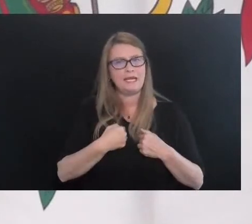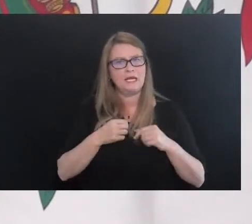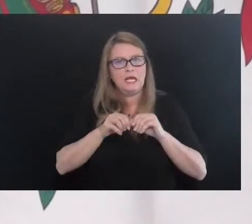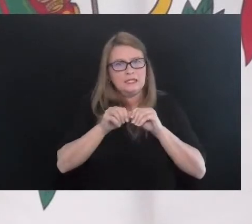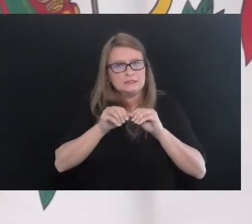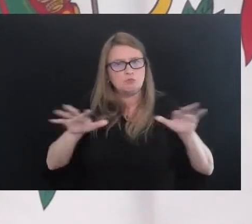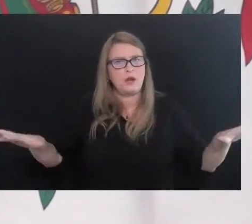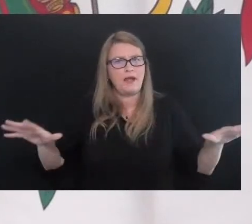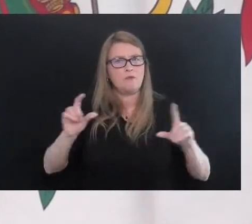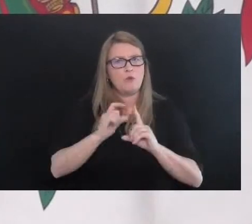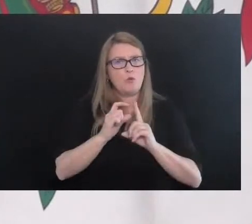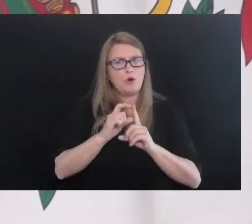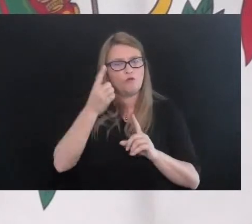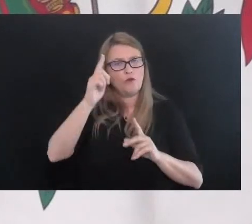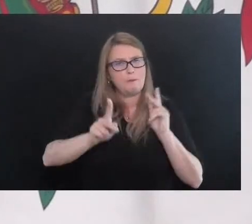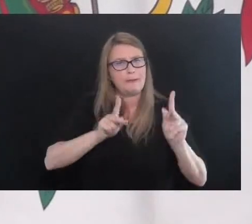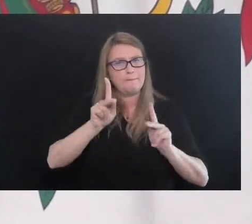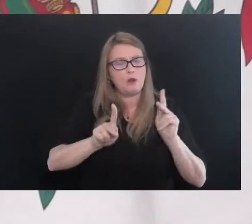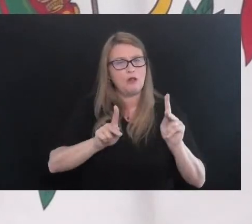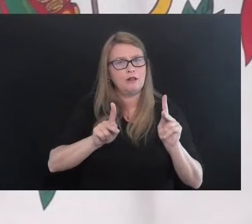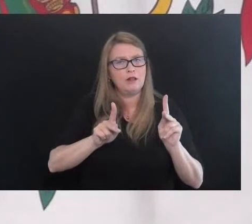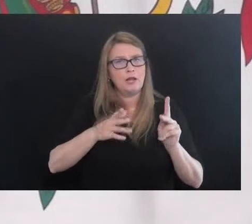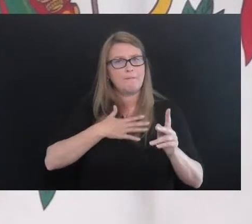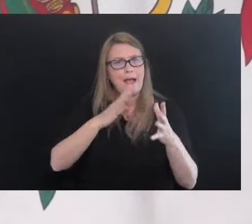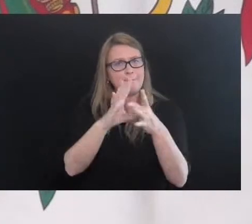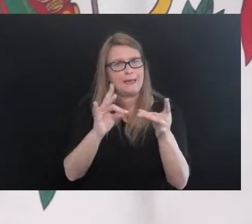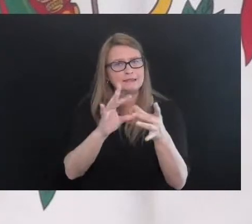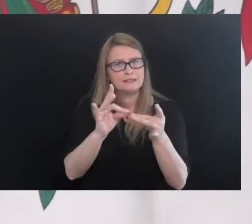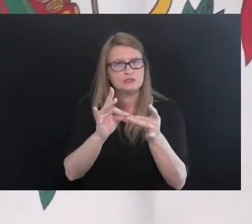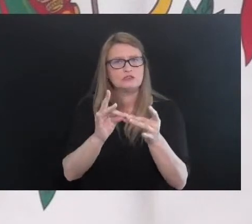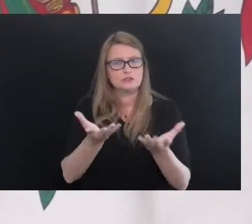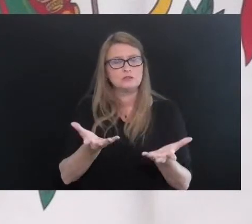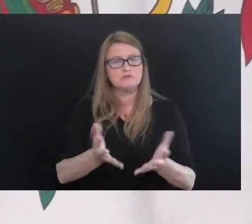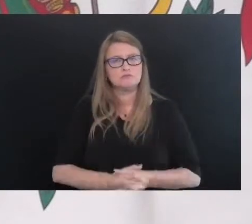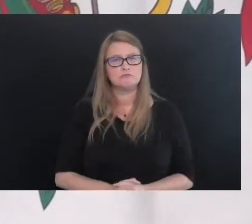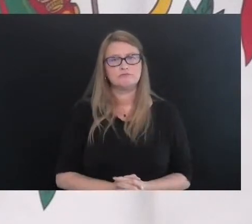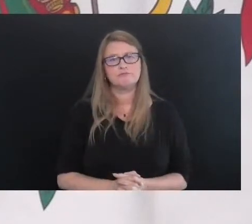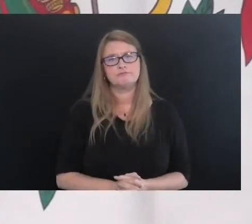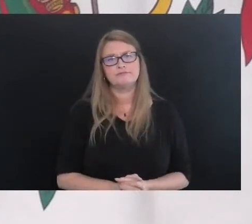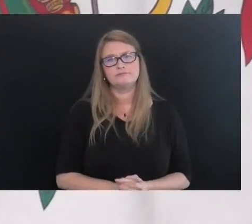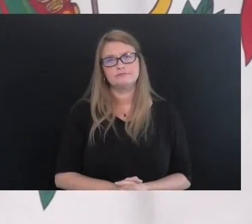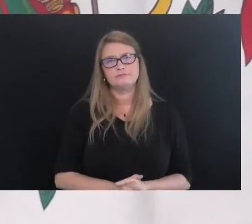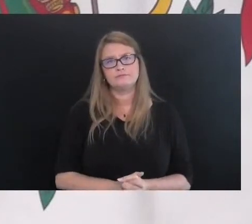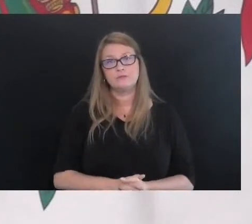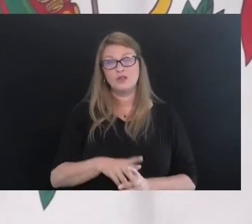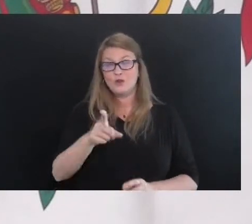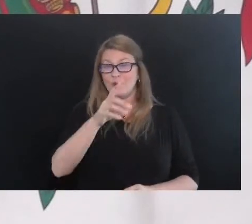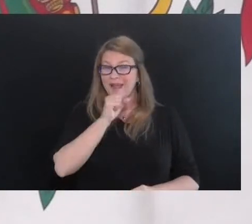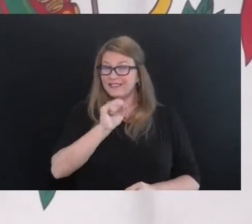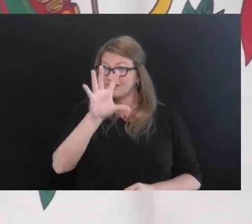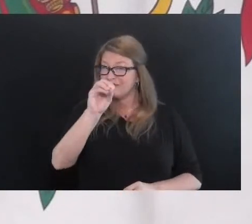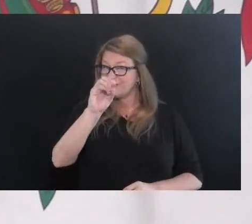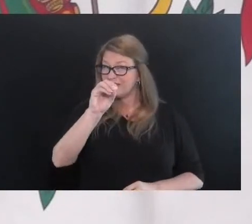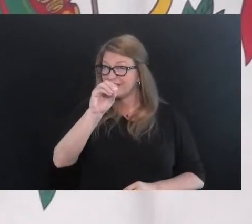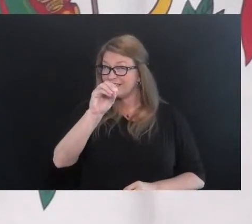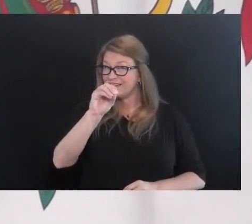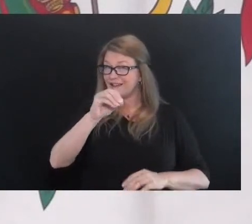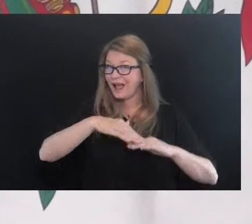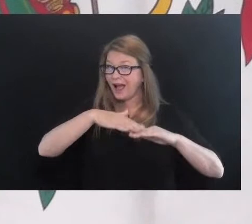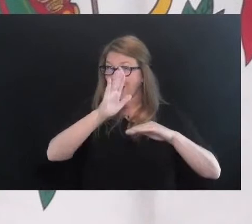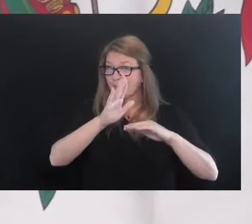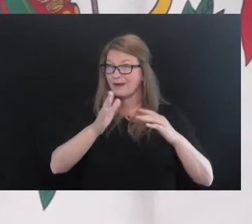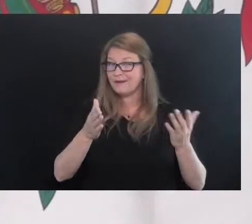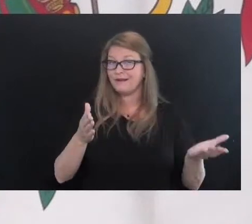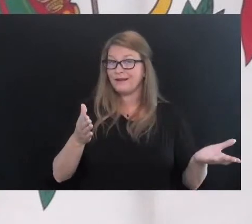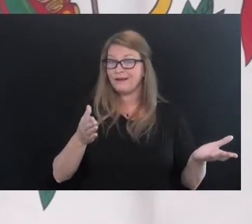people of just what I just said. Without any question, if you're 50 and above, especially 50 and above, and